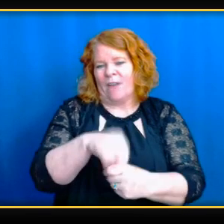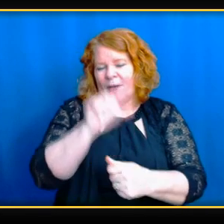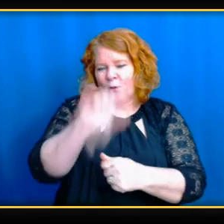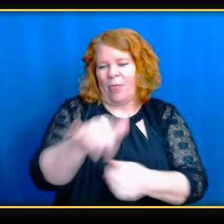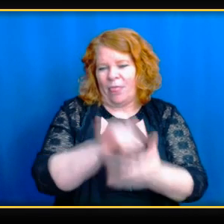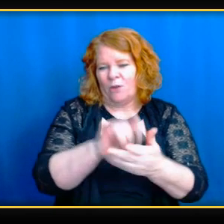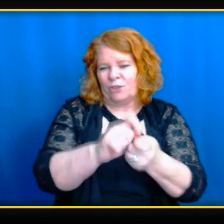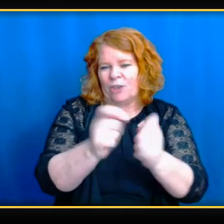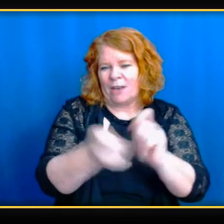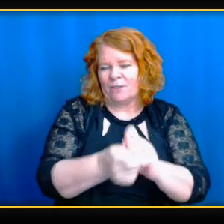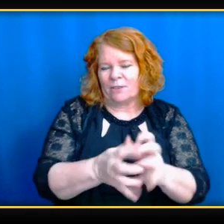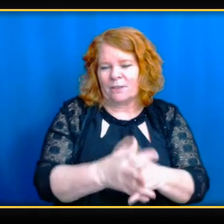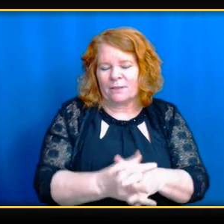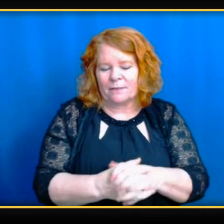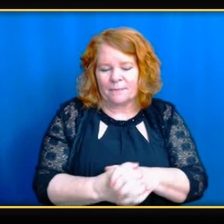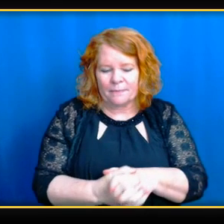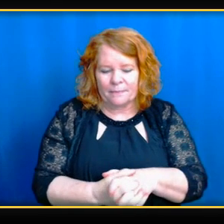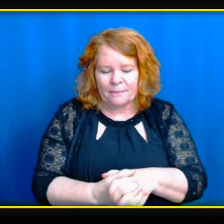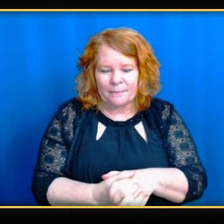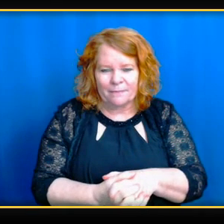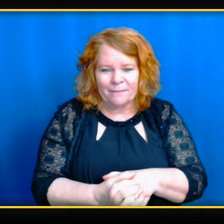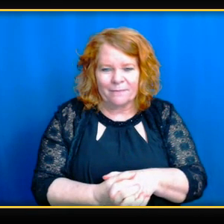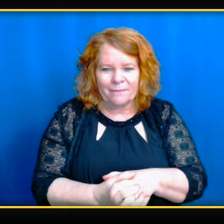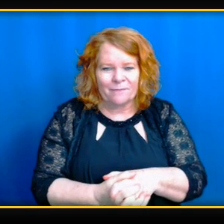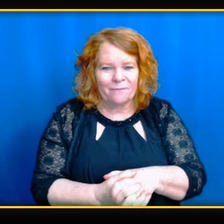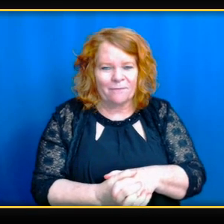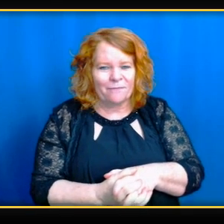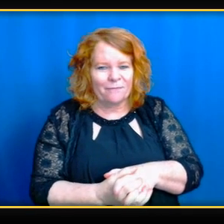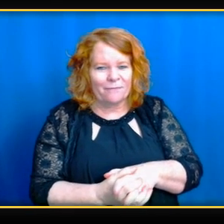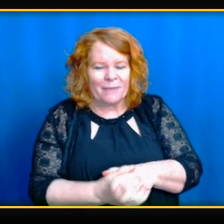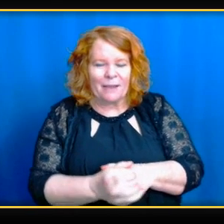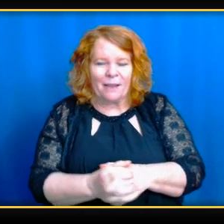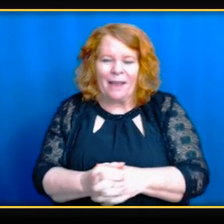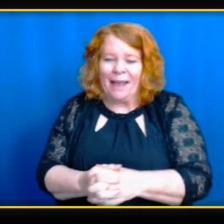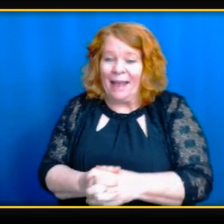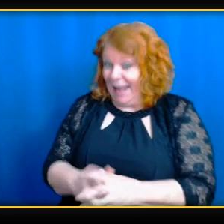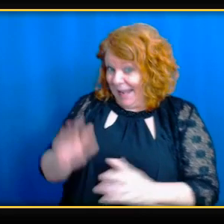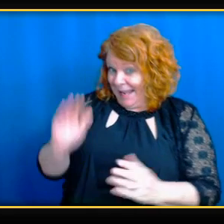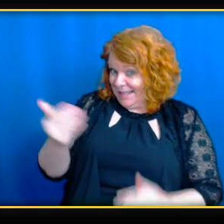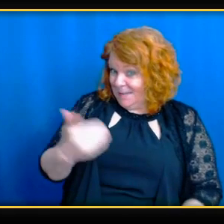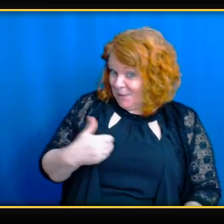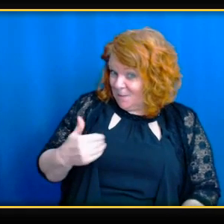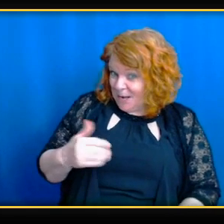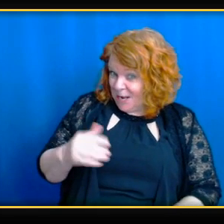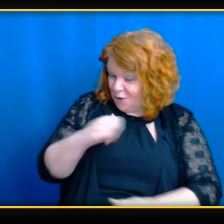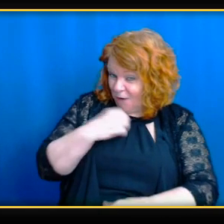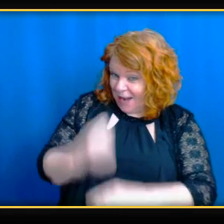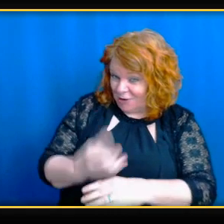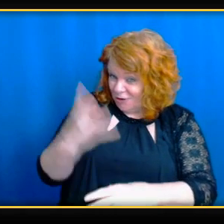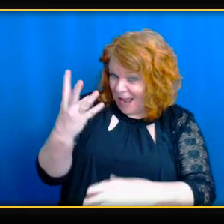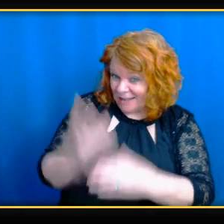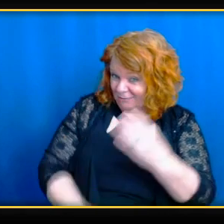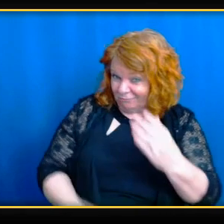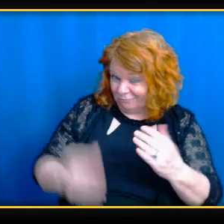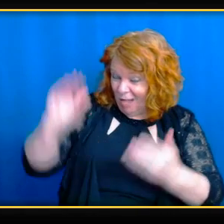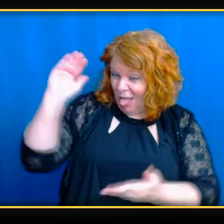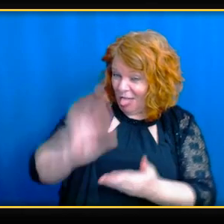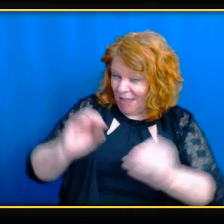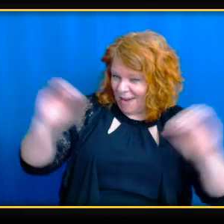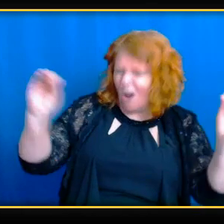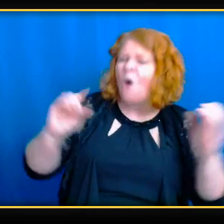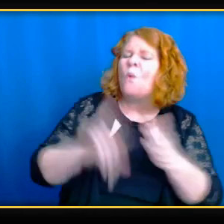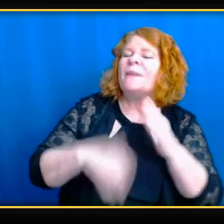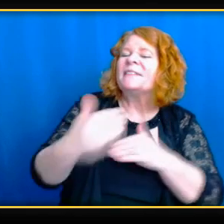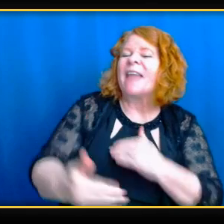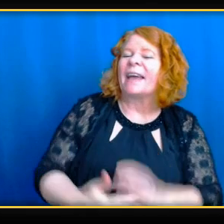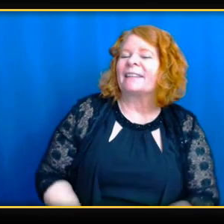Seems to me that your energy has not flagged at all. What's next? What's next for you? What are you focused on right now